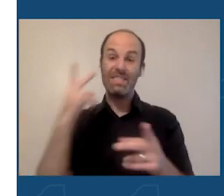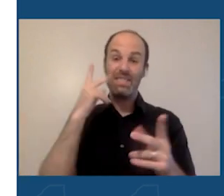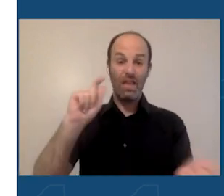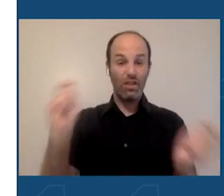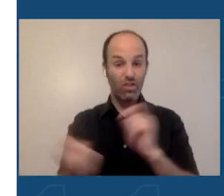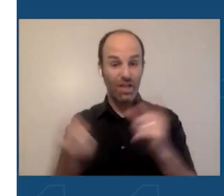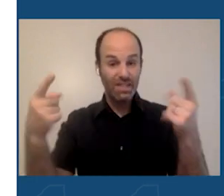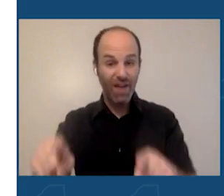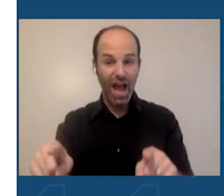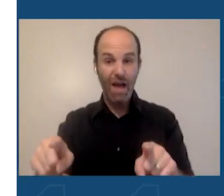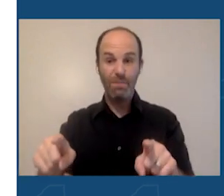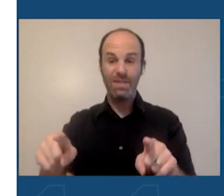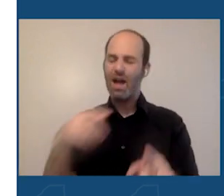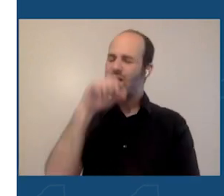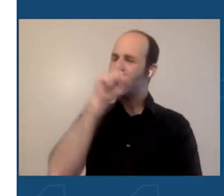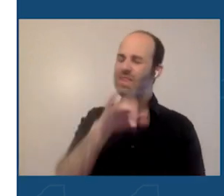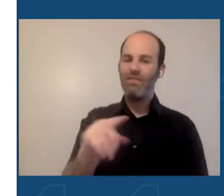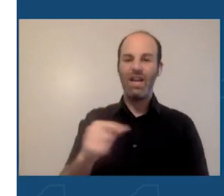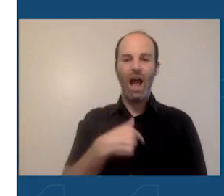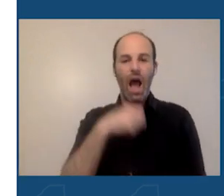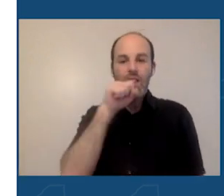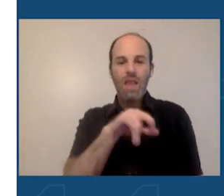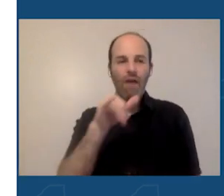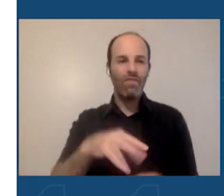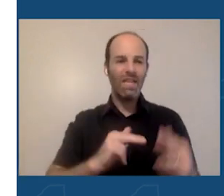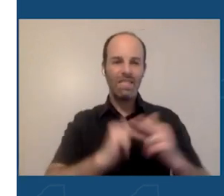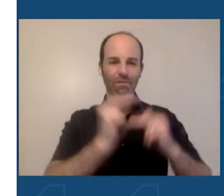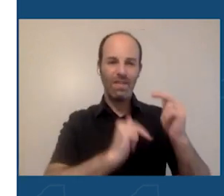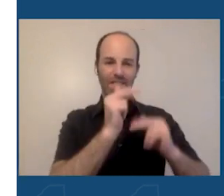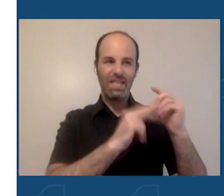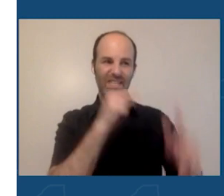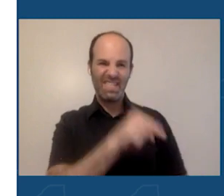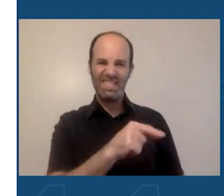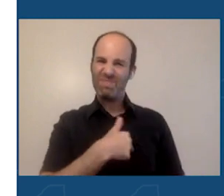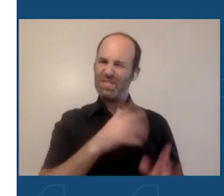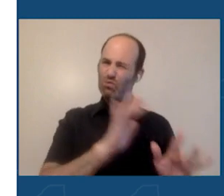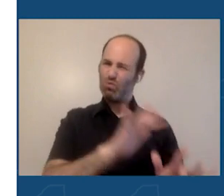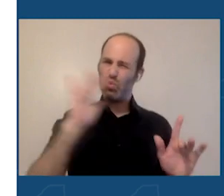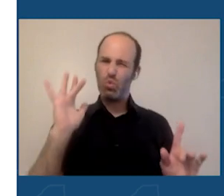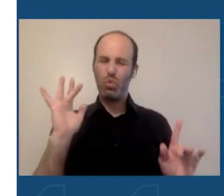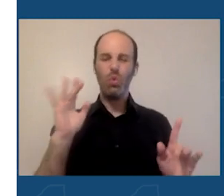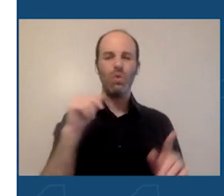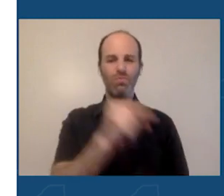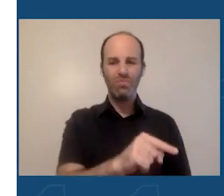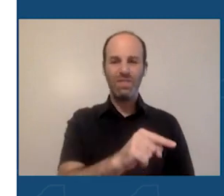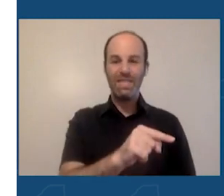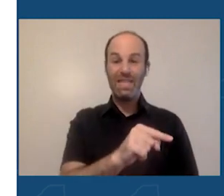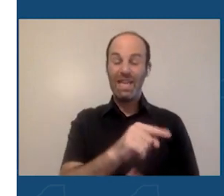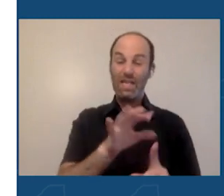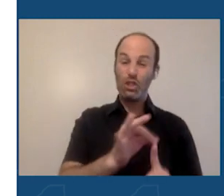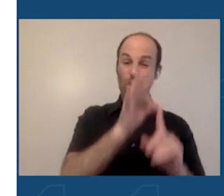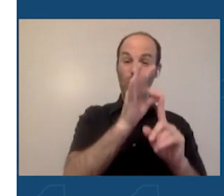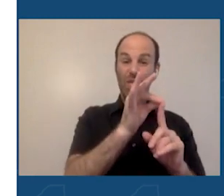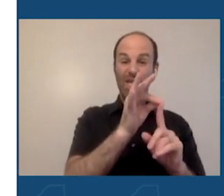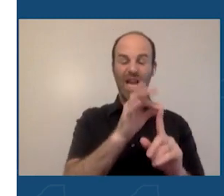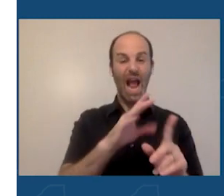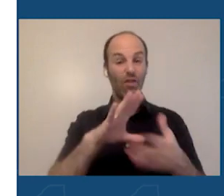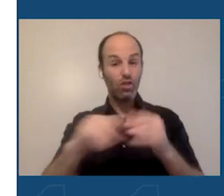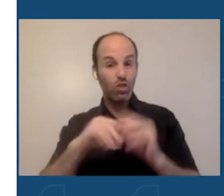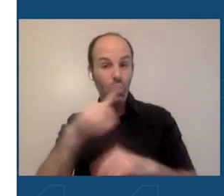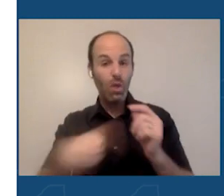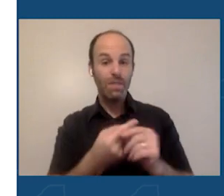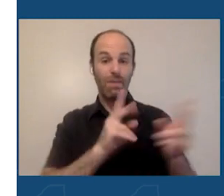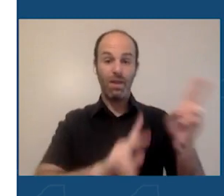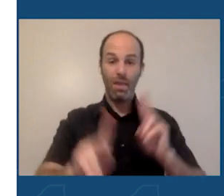talked about this facility. It is a gem. It is so unique, and the story that you can learn about the people and the experiences